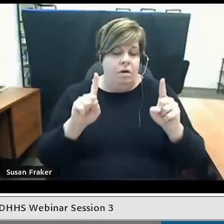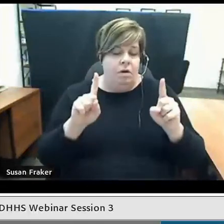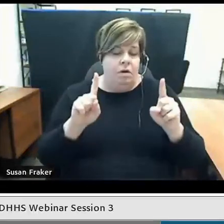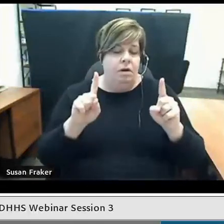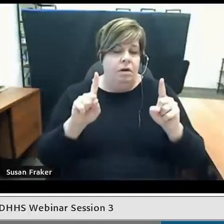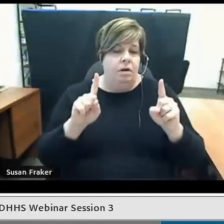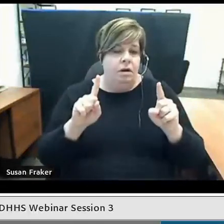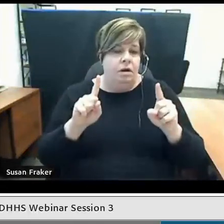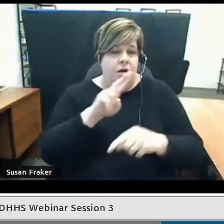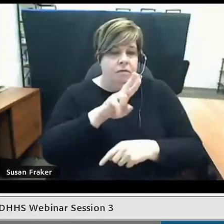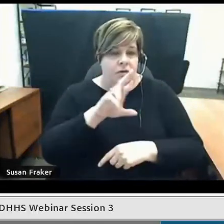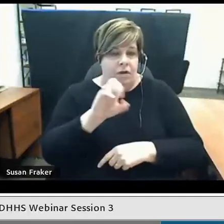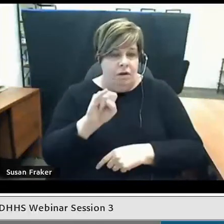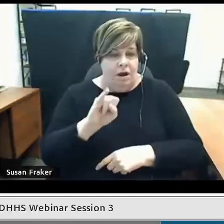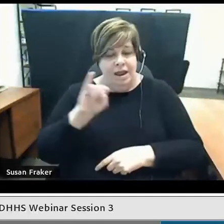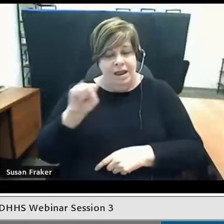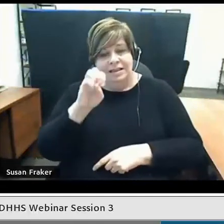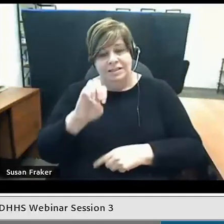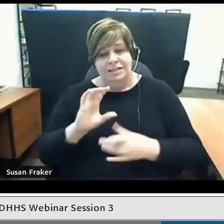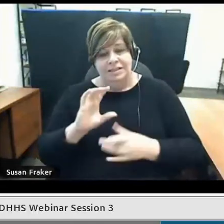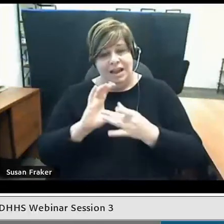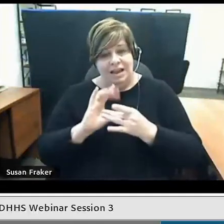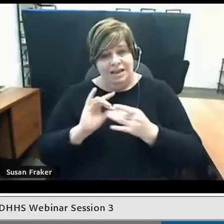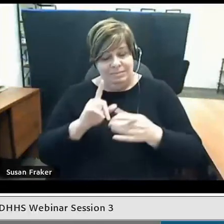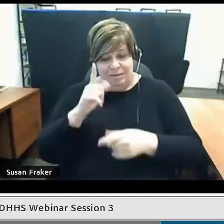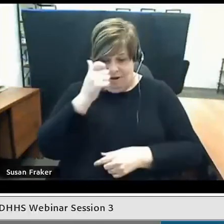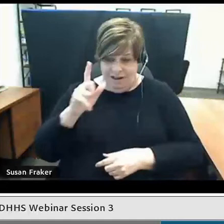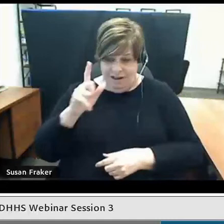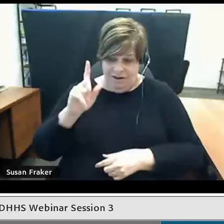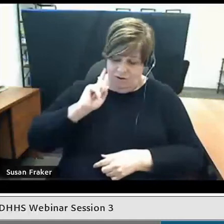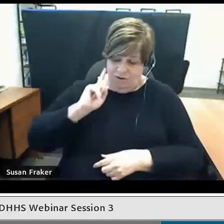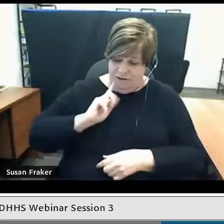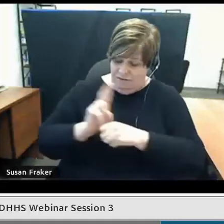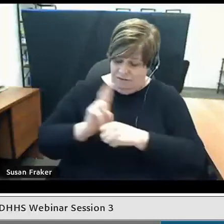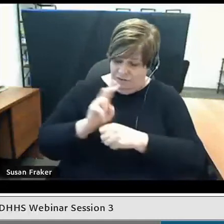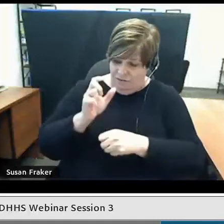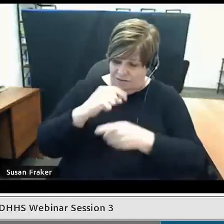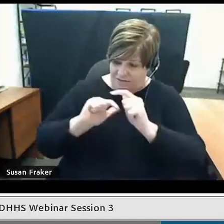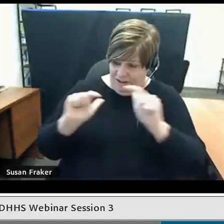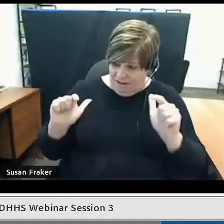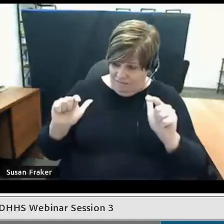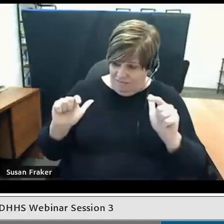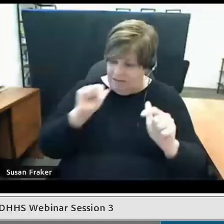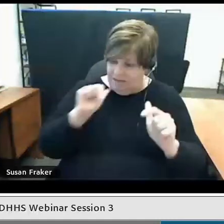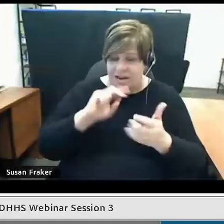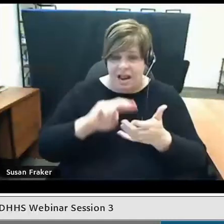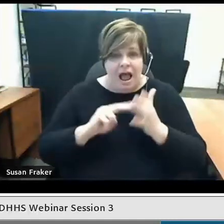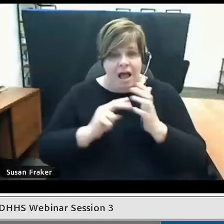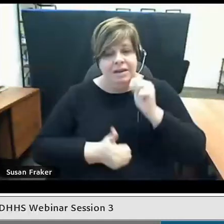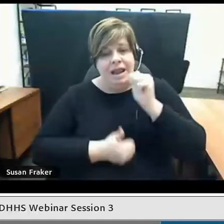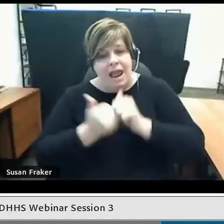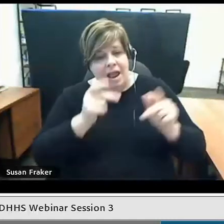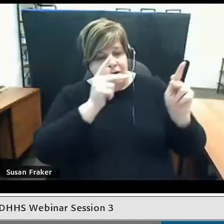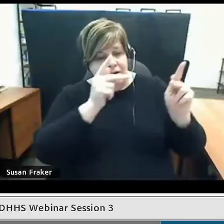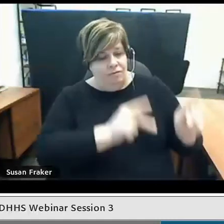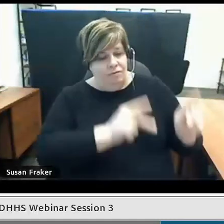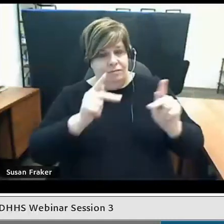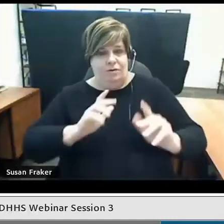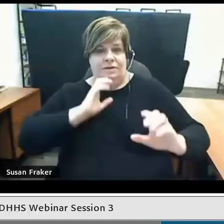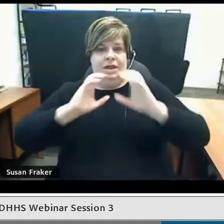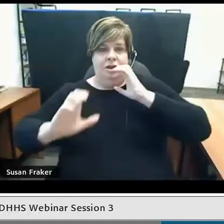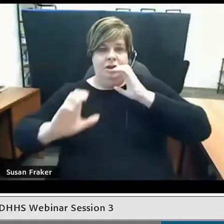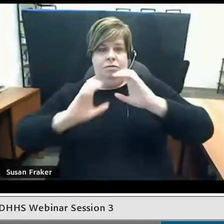Jesse talked about, just because you're a deaf person who uses sign language doesn't mean that every single person's communication needs are